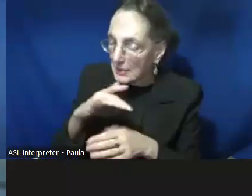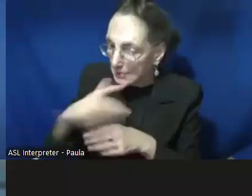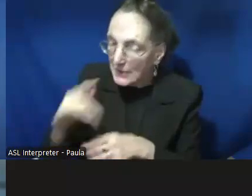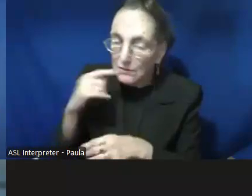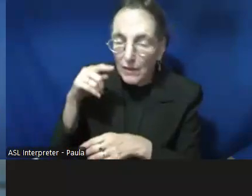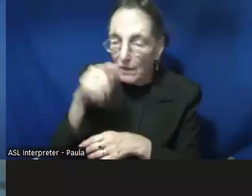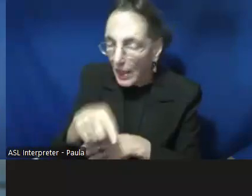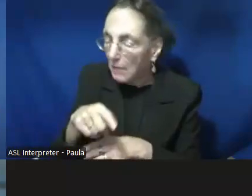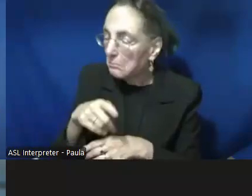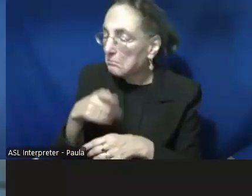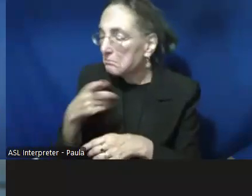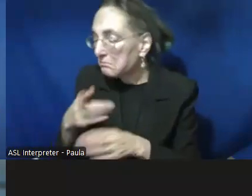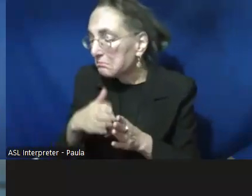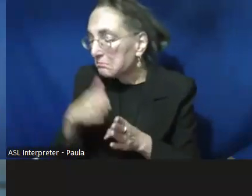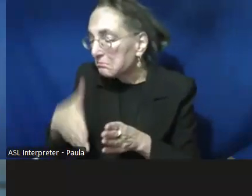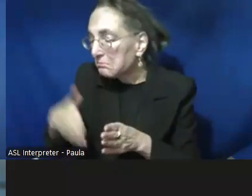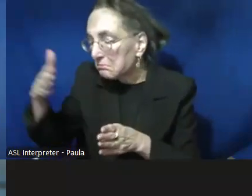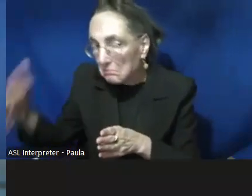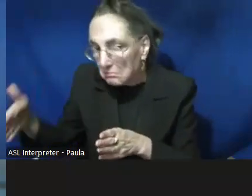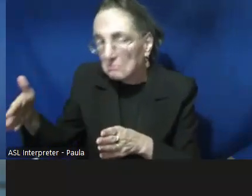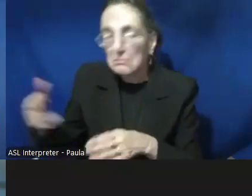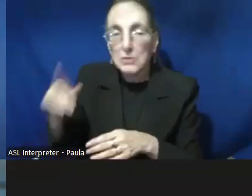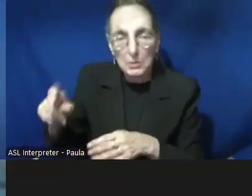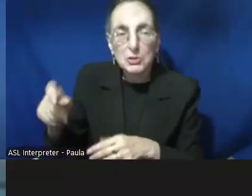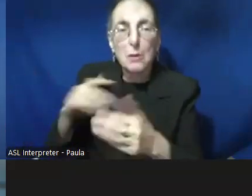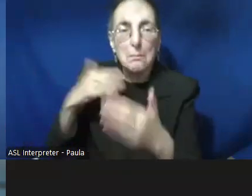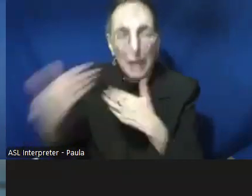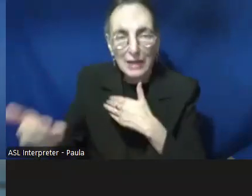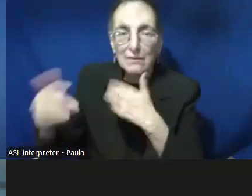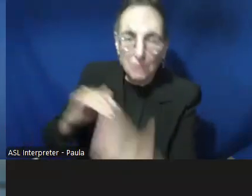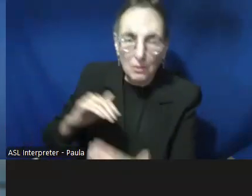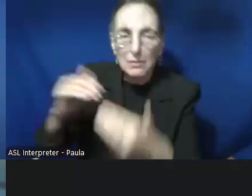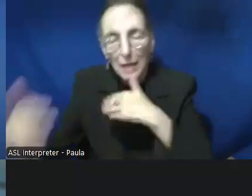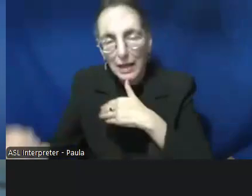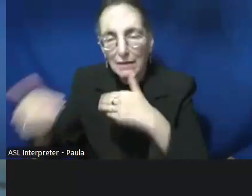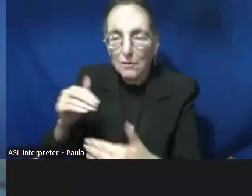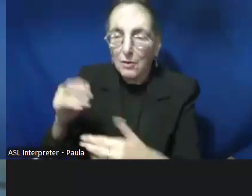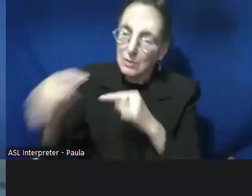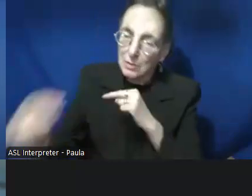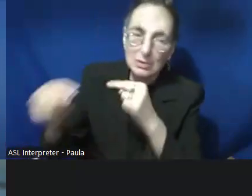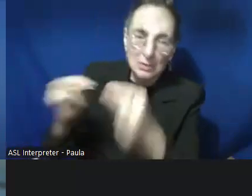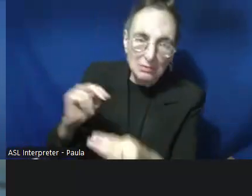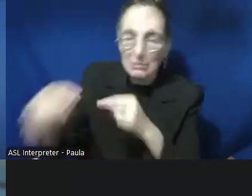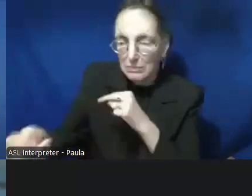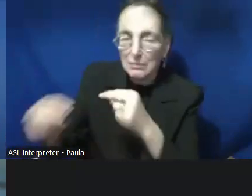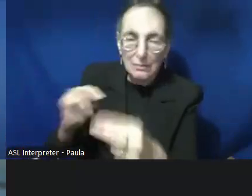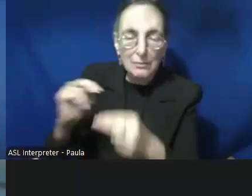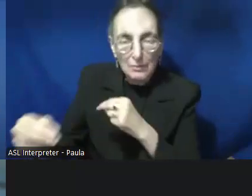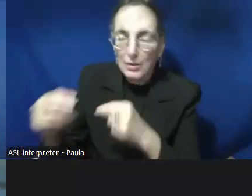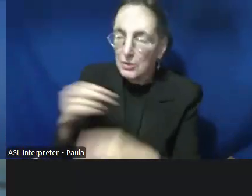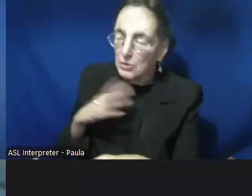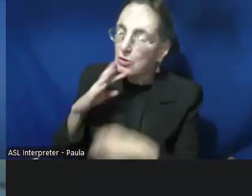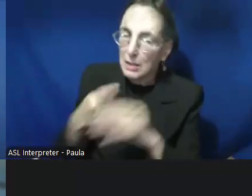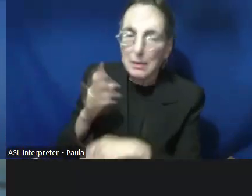forth to reach a resolution that addresses the landlord's undue burdens or fundamental